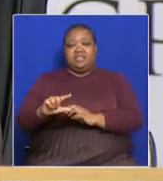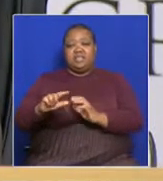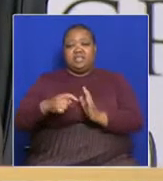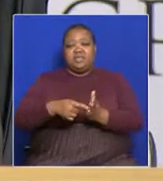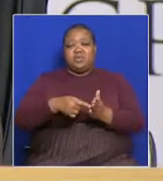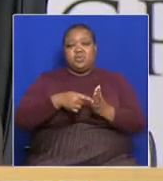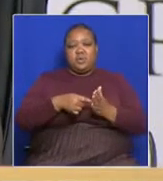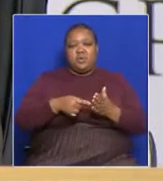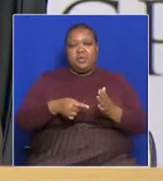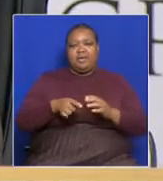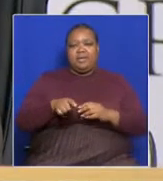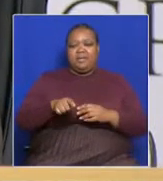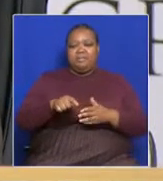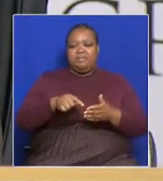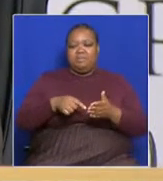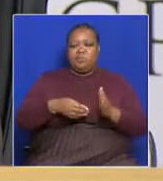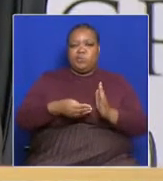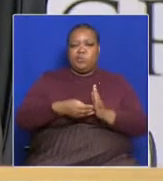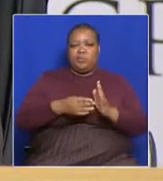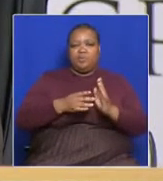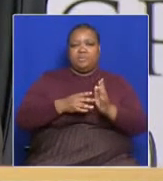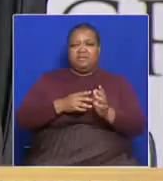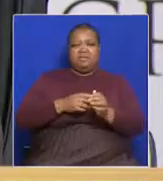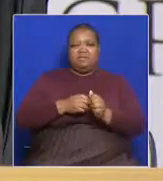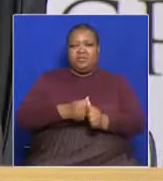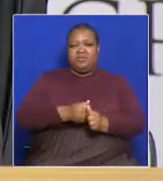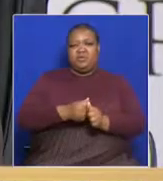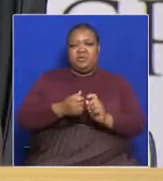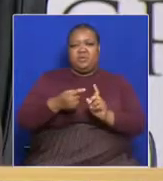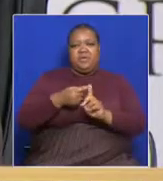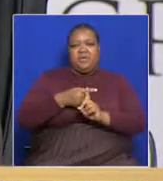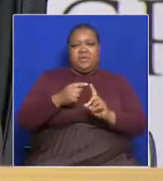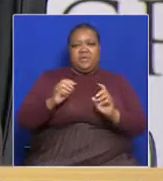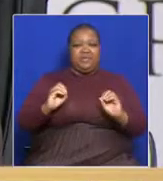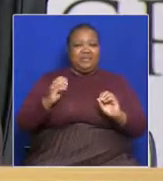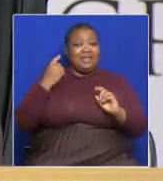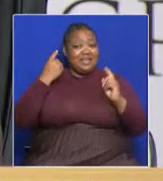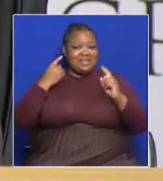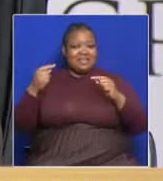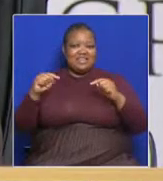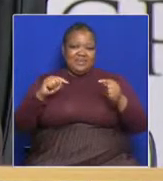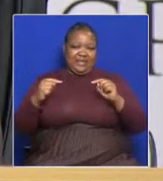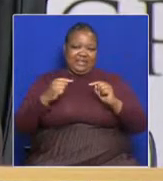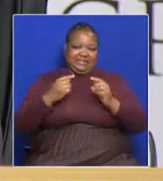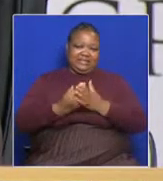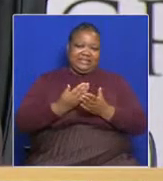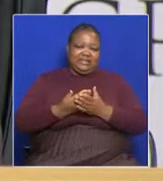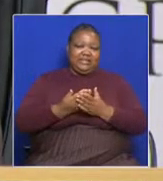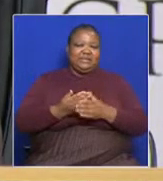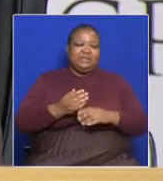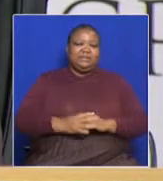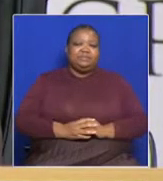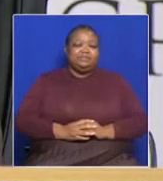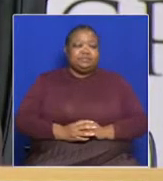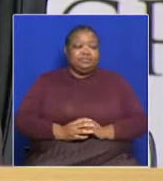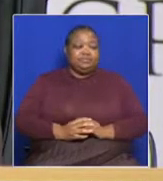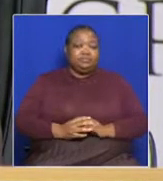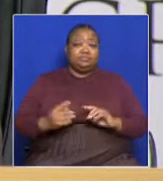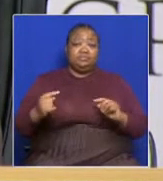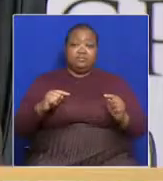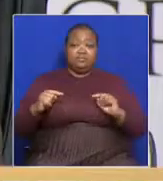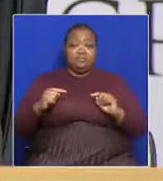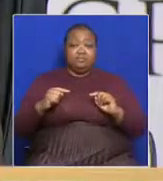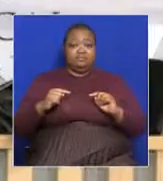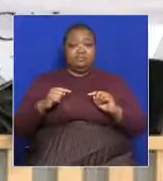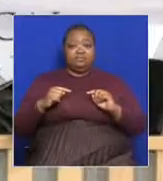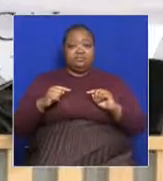I think it's debatable, Commissioner, and maybe I can clarify. As long as your debate is within the confines of